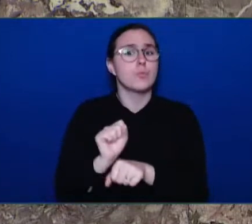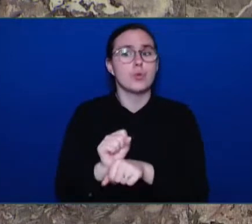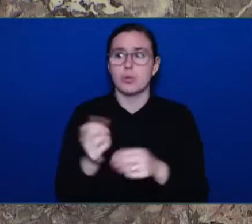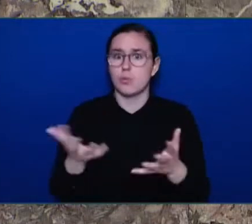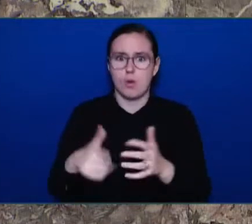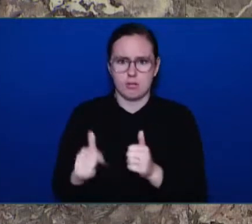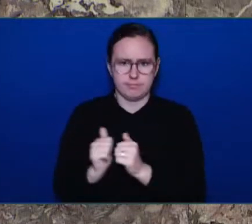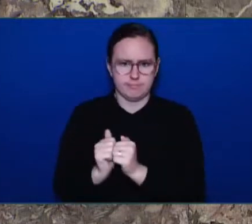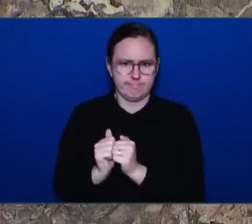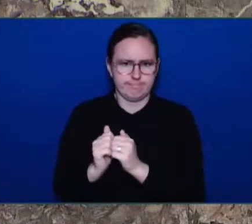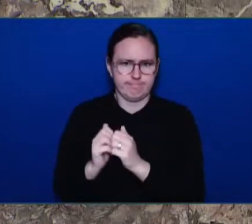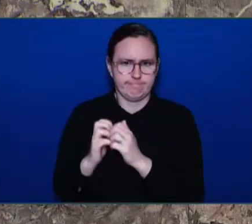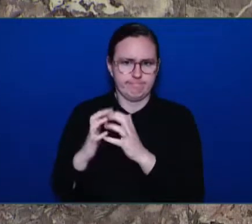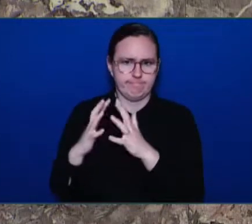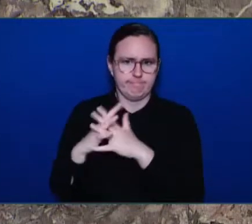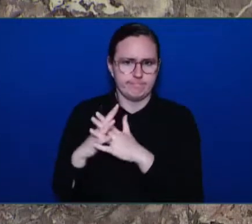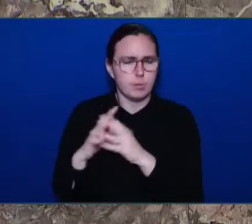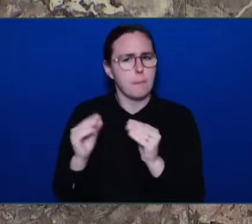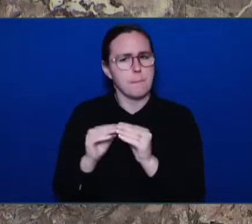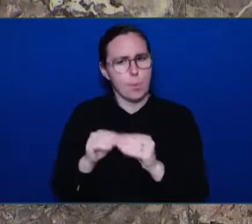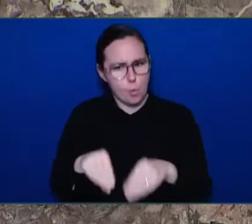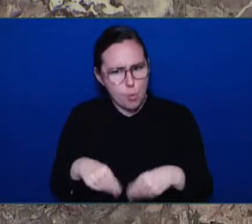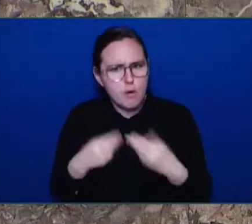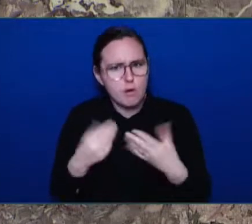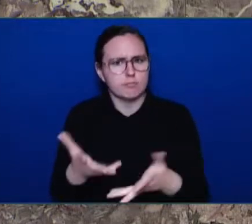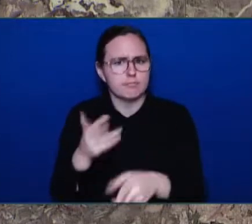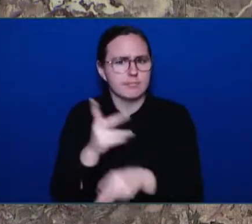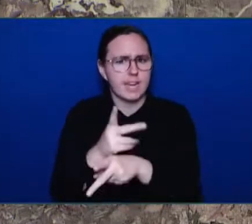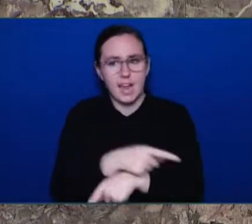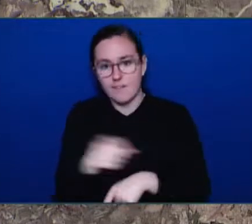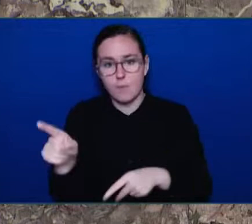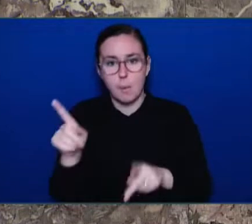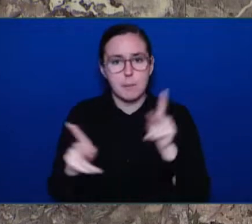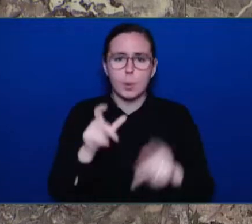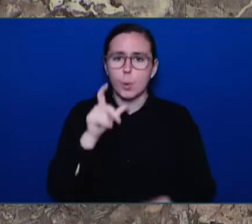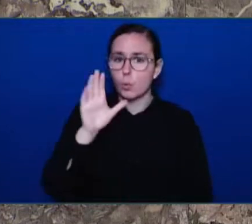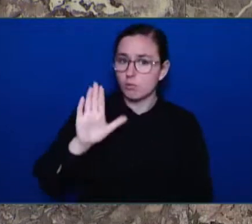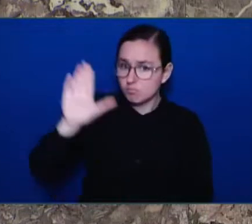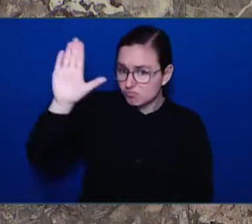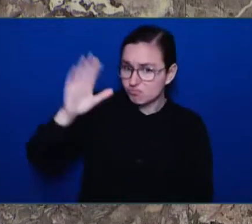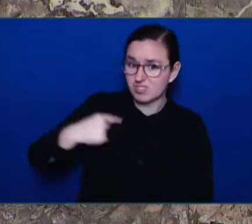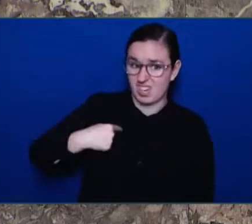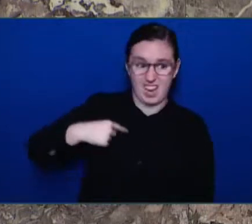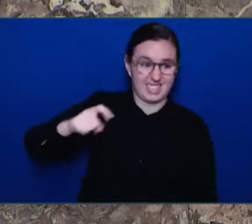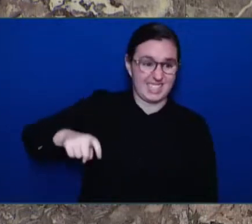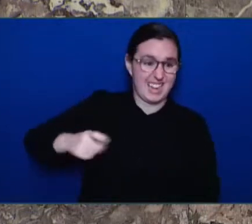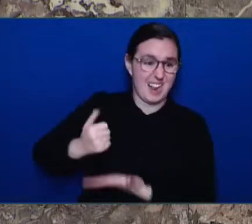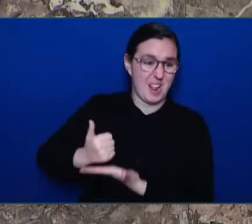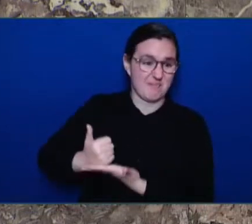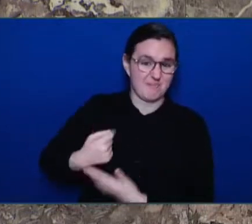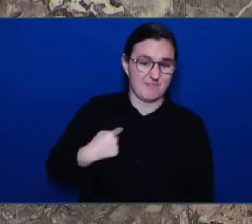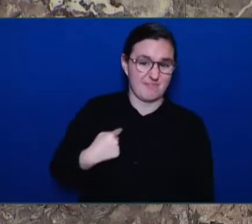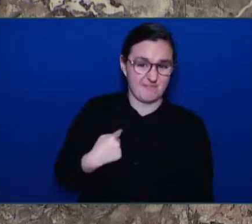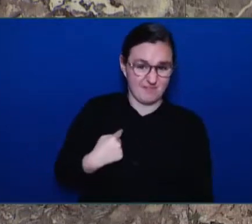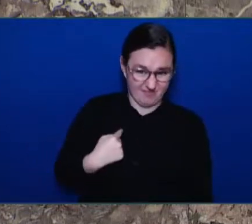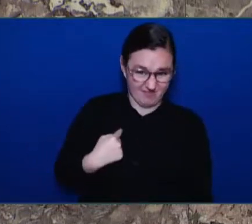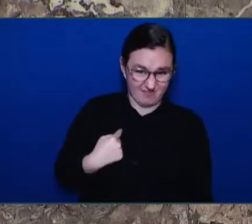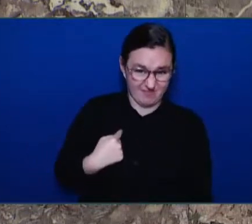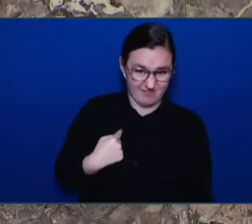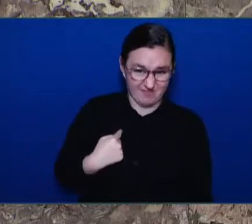in sufficient scope when we took government. We've opened more than 300 addiction treatment